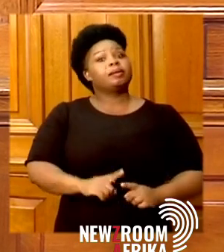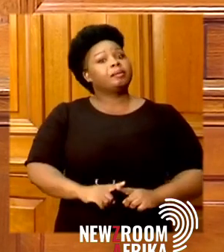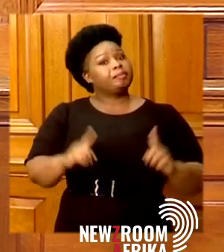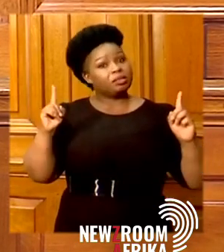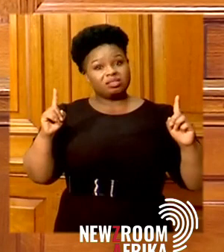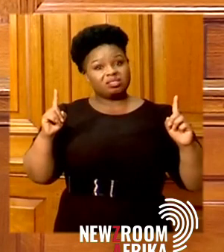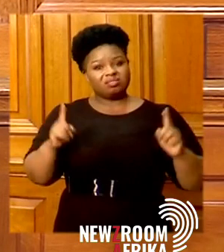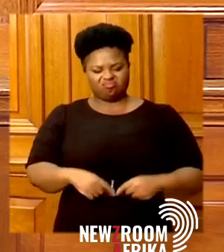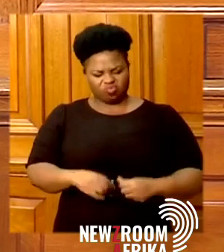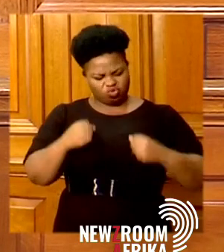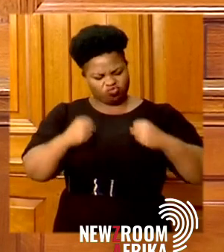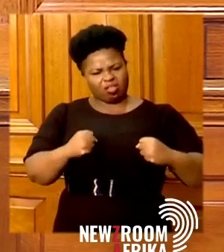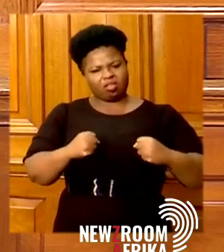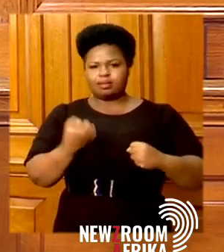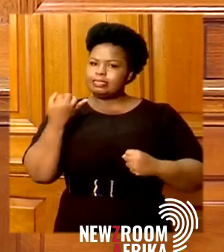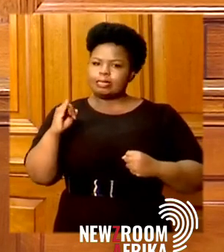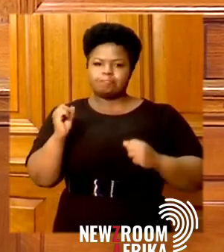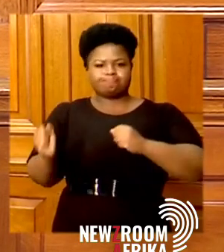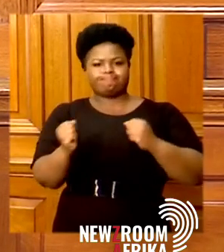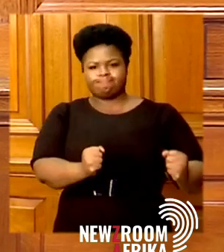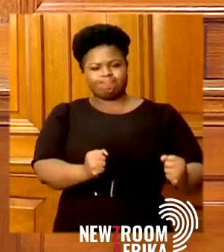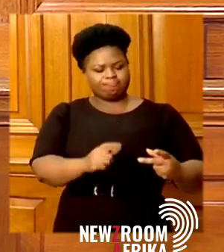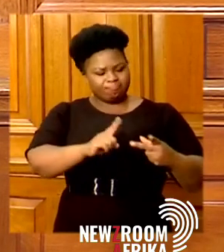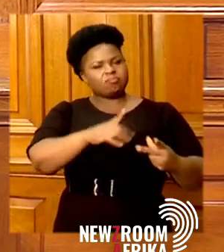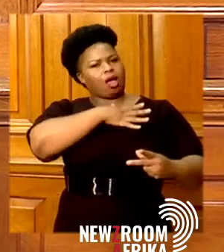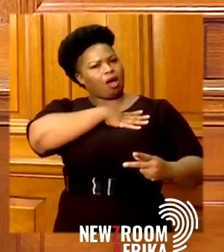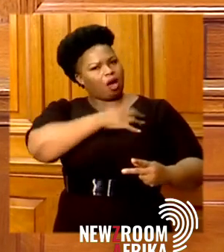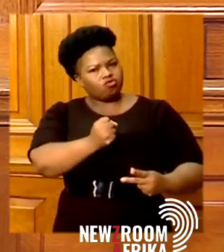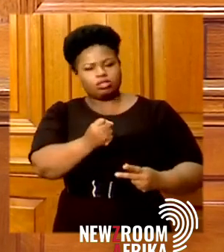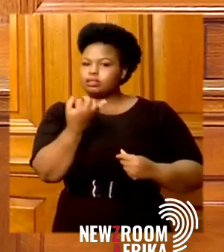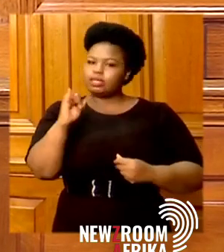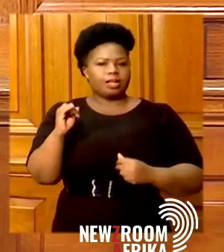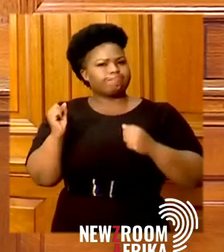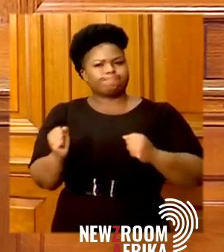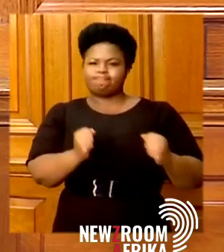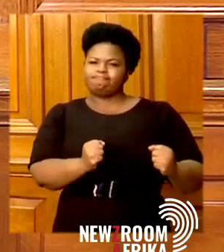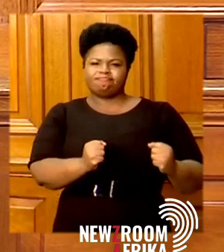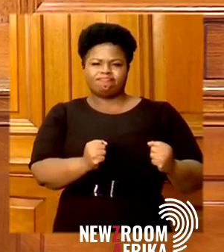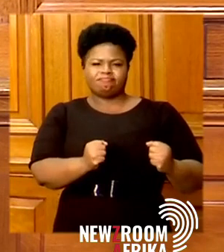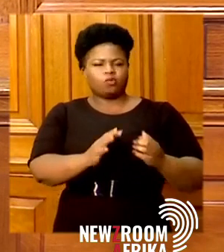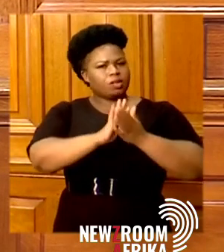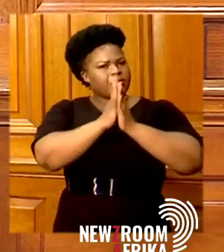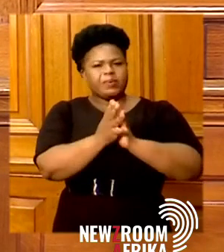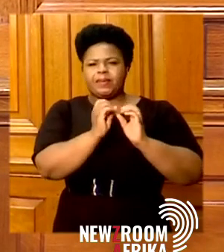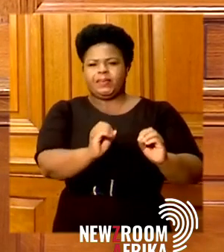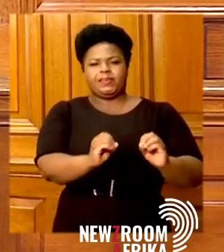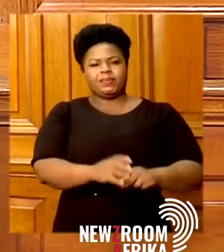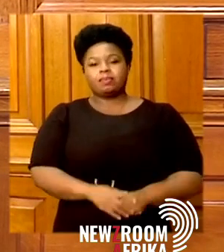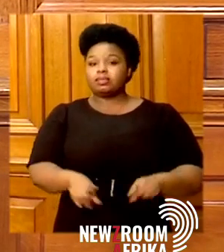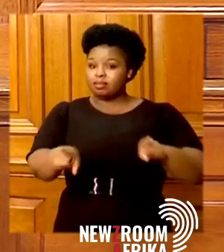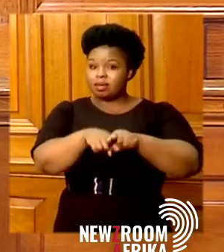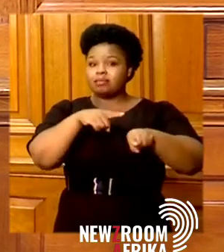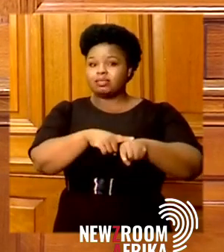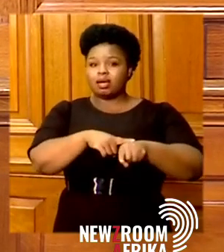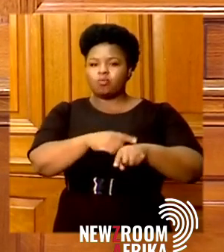not taken our strength away. Our courage has not been dampened, and our sense of